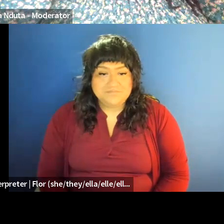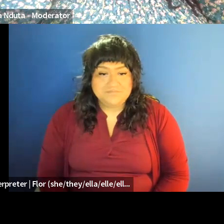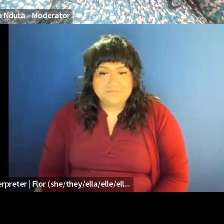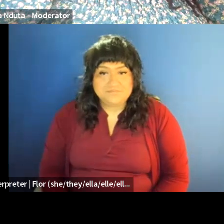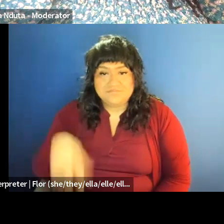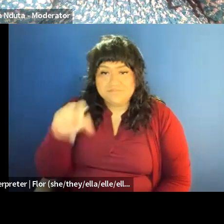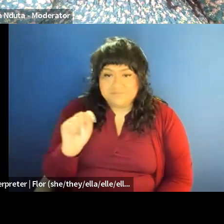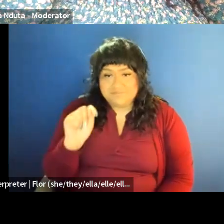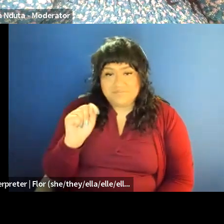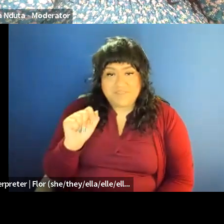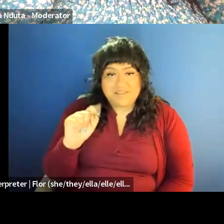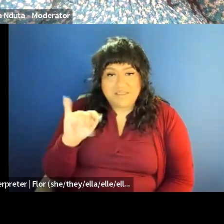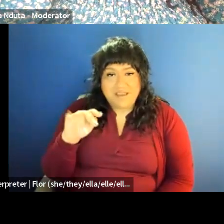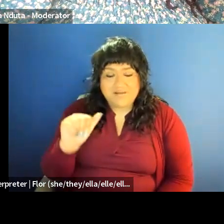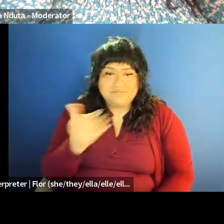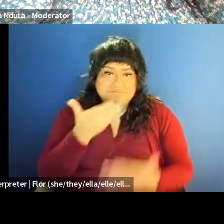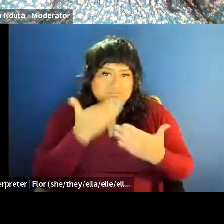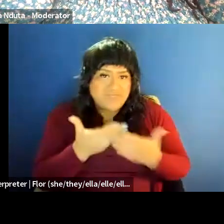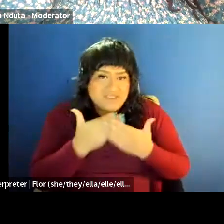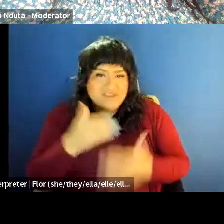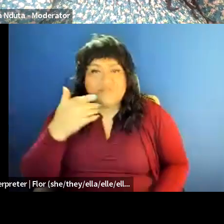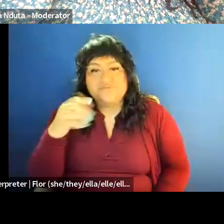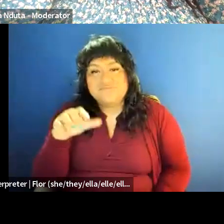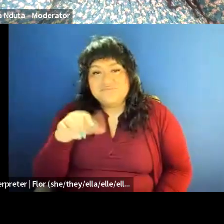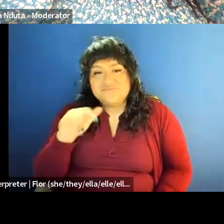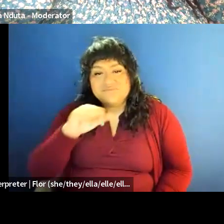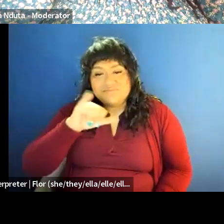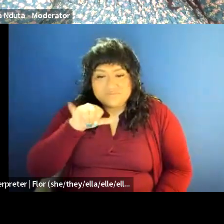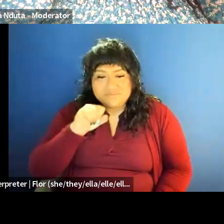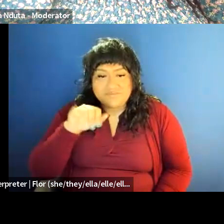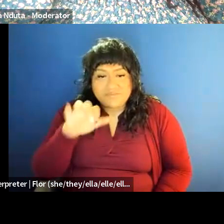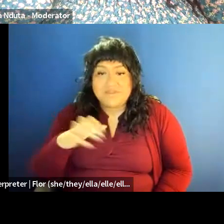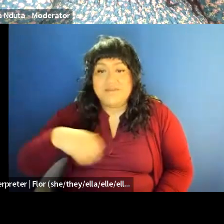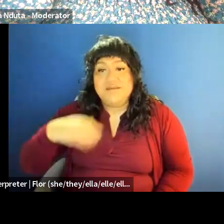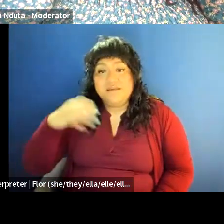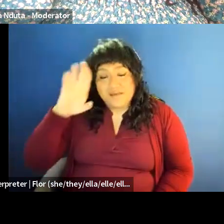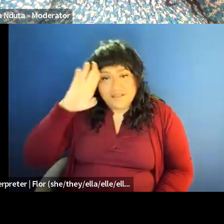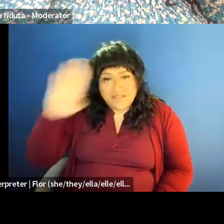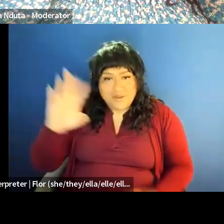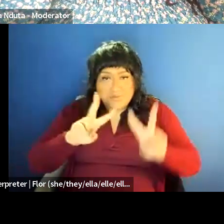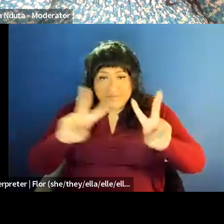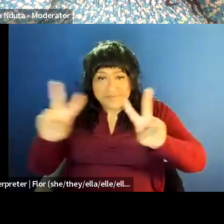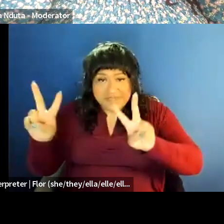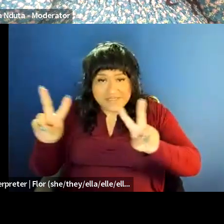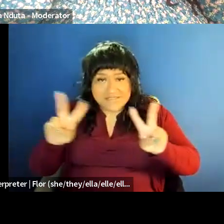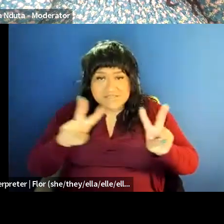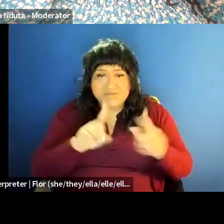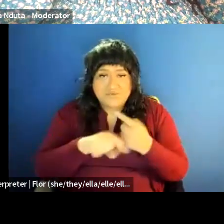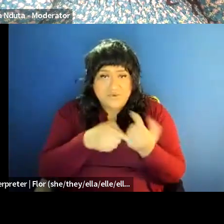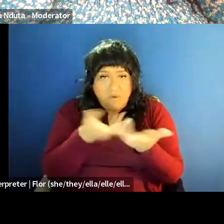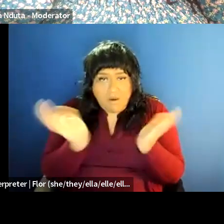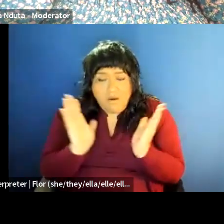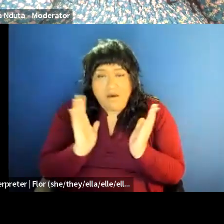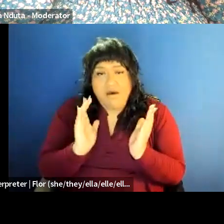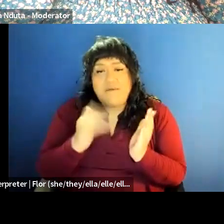Thank you, Jessie. Nidayo, peace to you all. Hello, my name is Tatyana, and